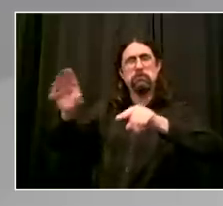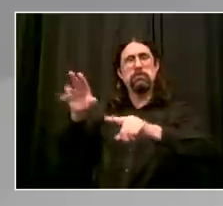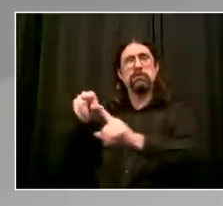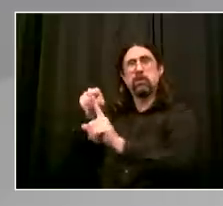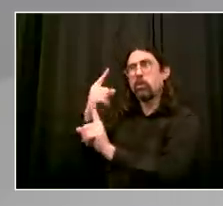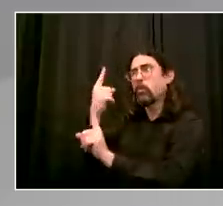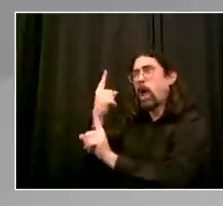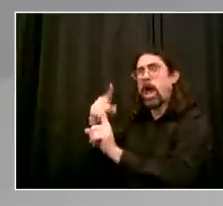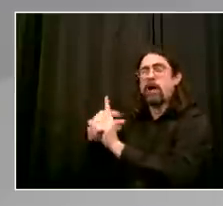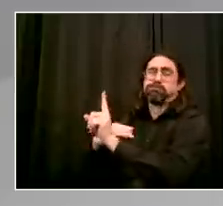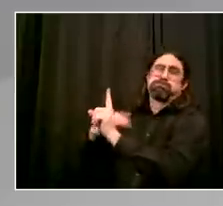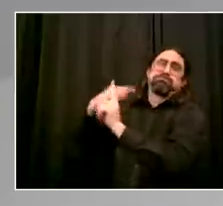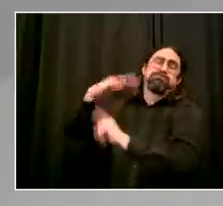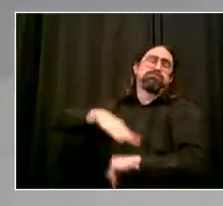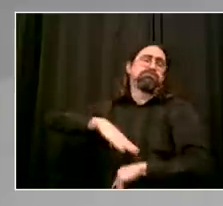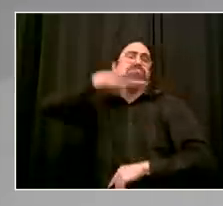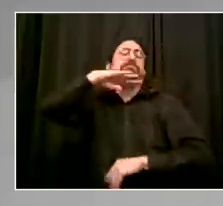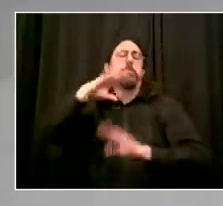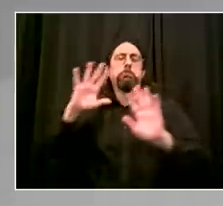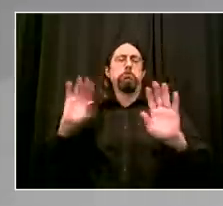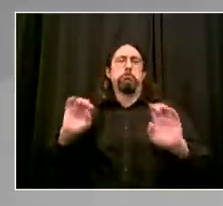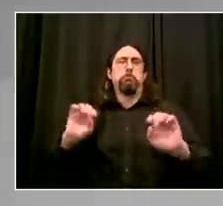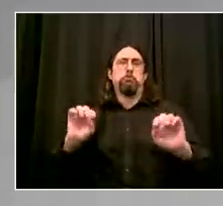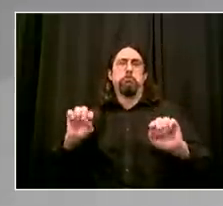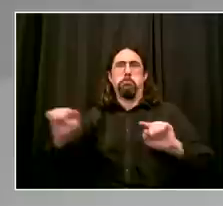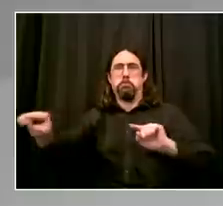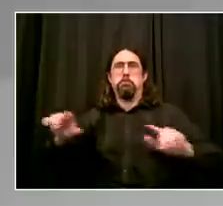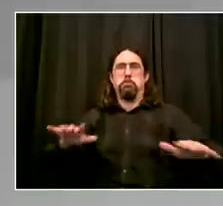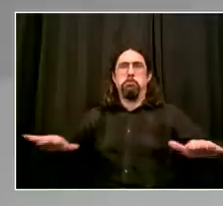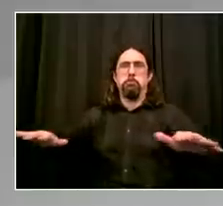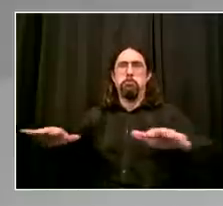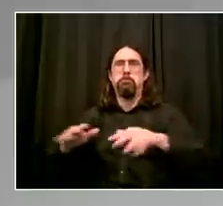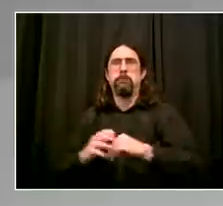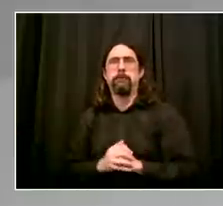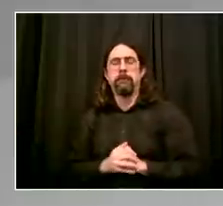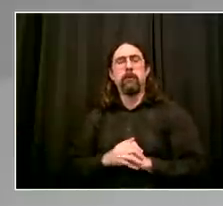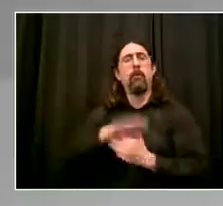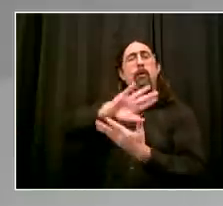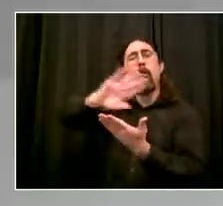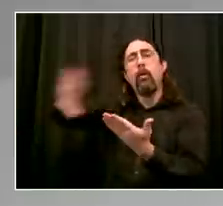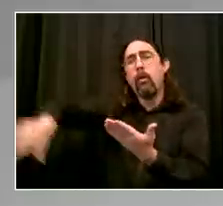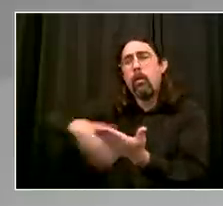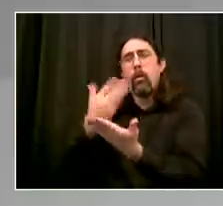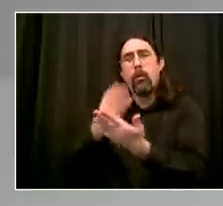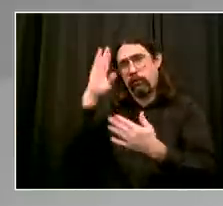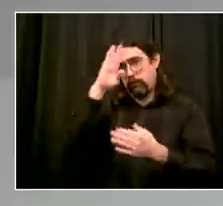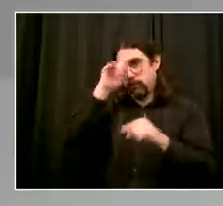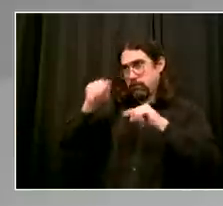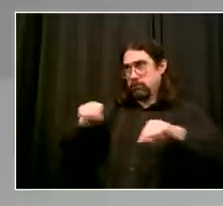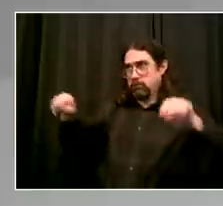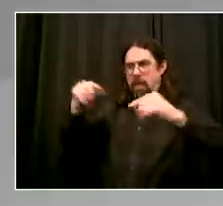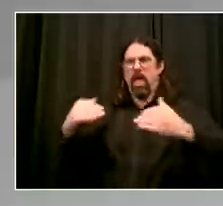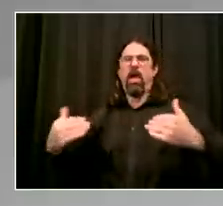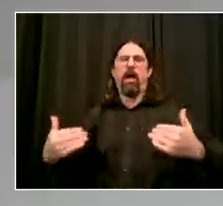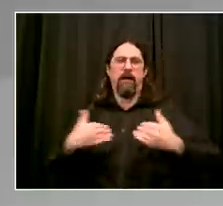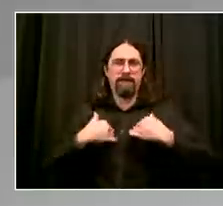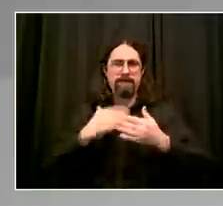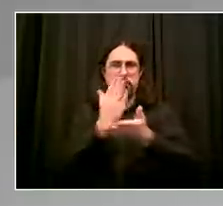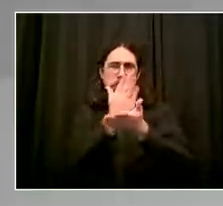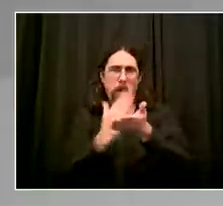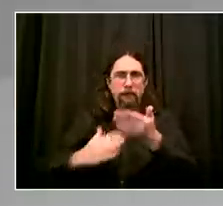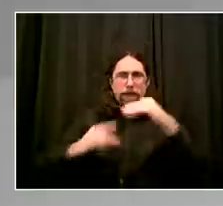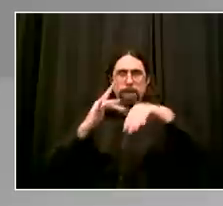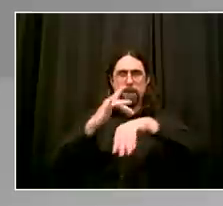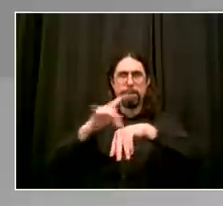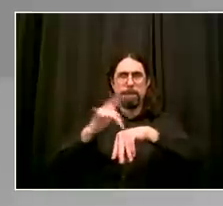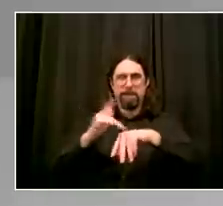need to. In terms of preparation, what we've done is first, thank you, Mr. Mayor. You made sure months ago that